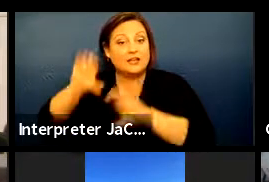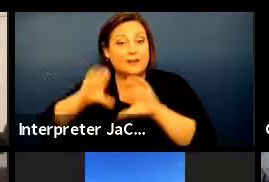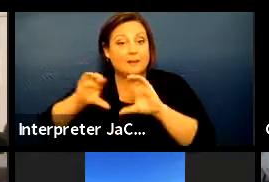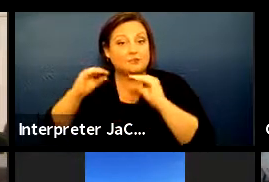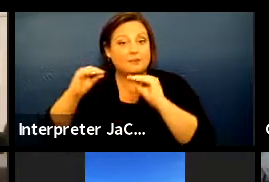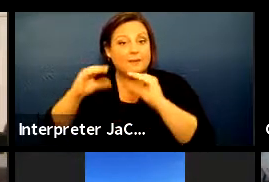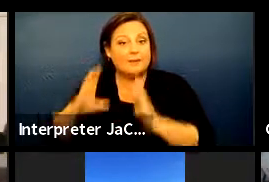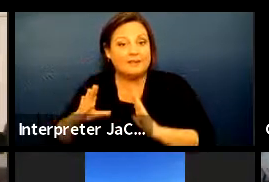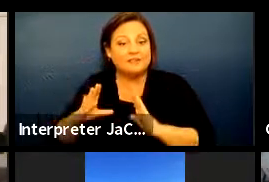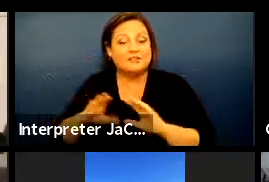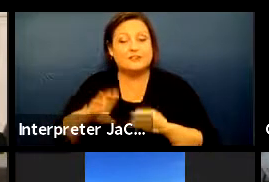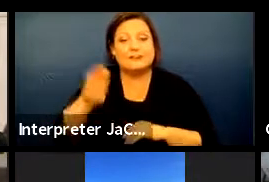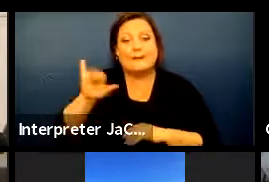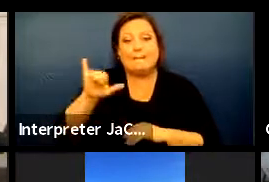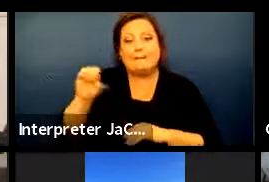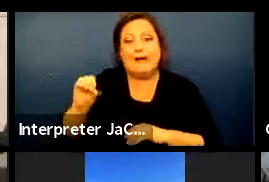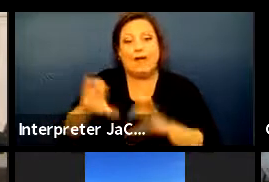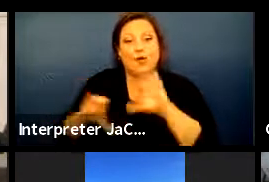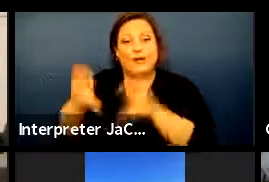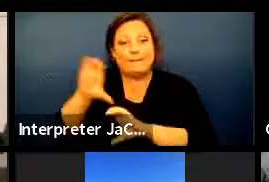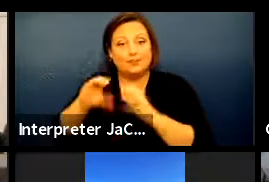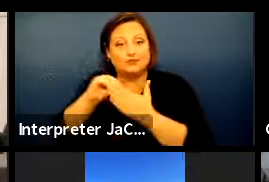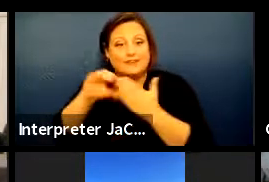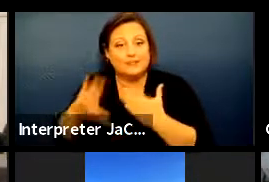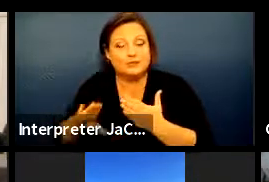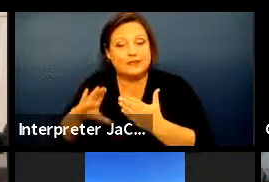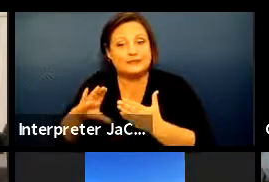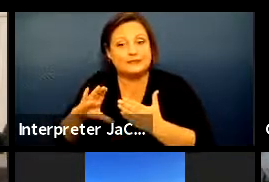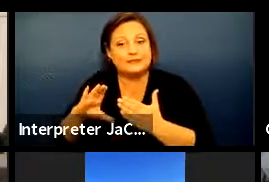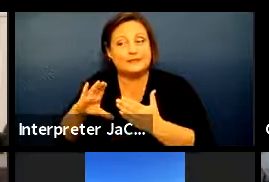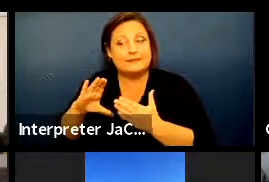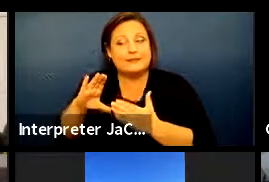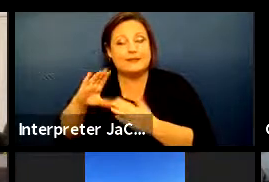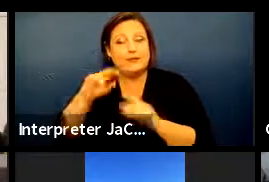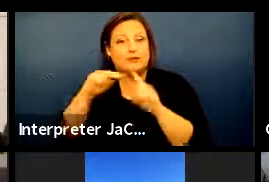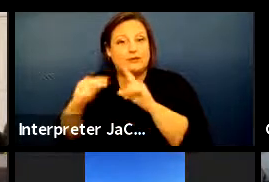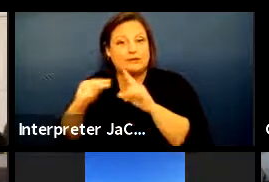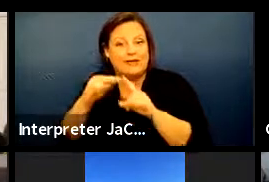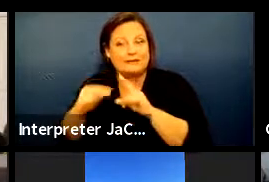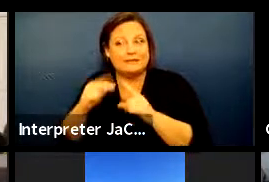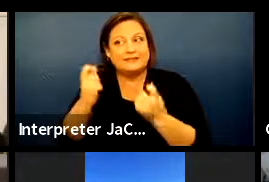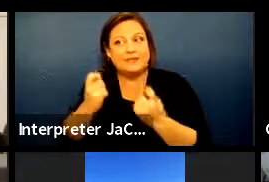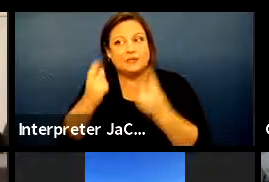Professors and Biochemistry Students, Perspectives and Understandings of Metacognition.